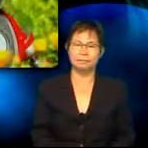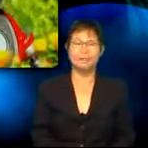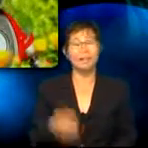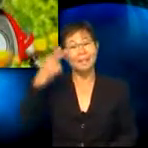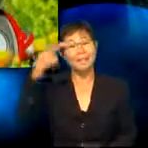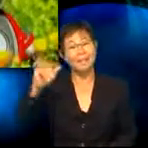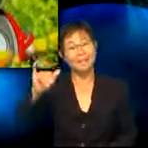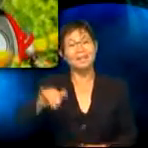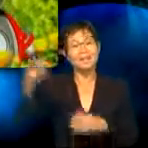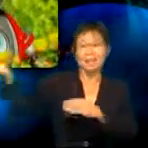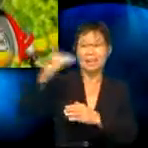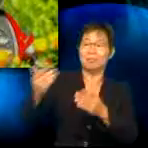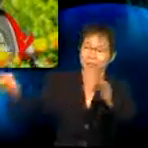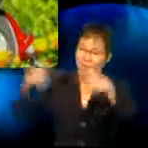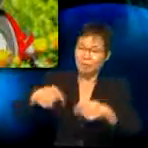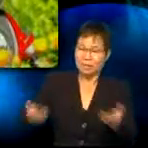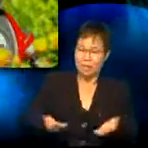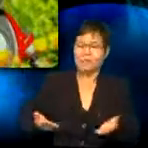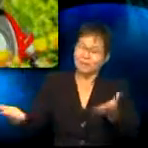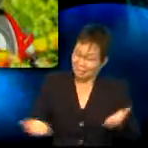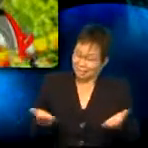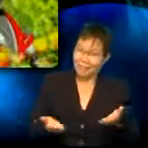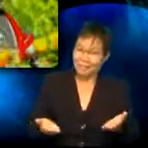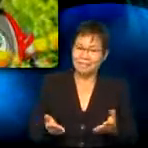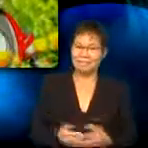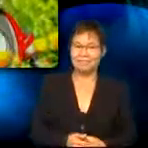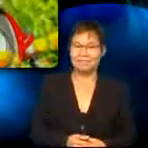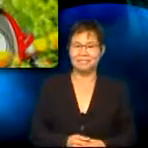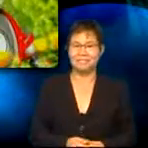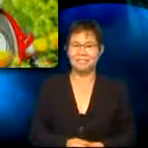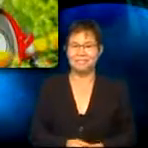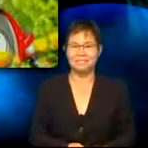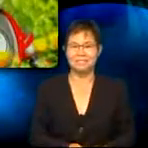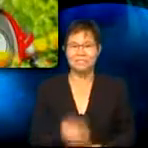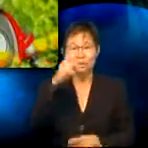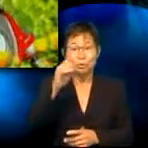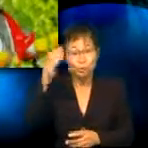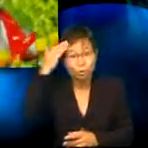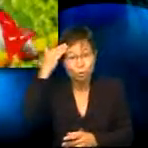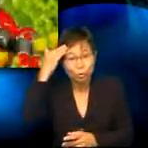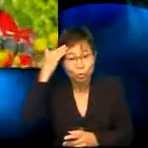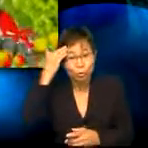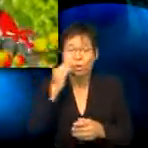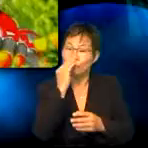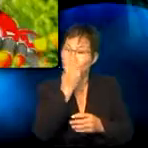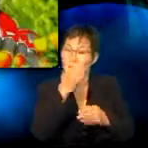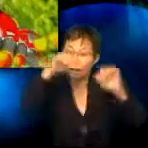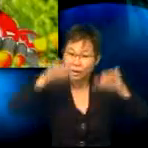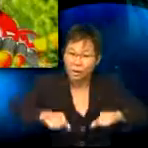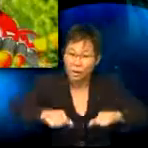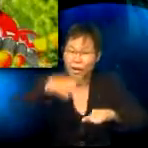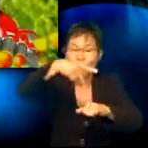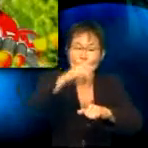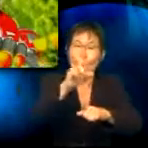Hey, come here. Here. Shh. Do you know that flowers can be